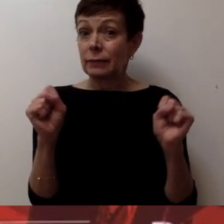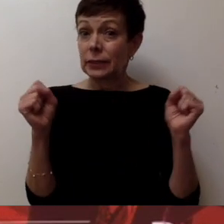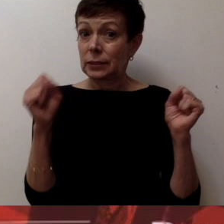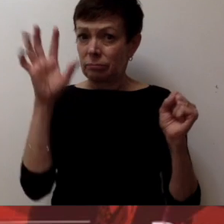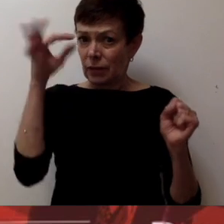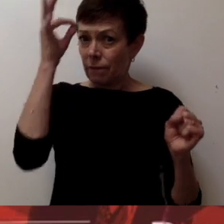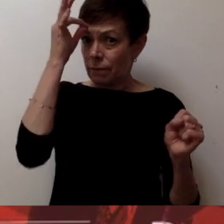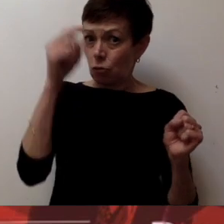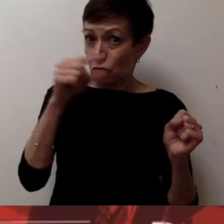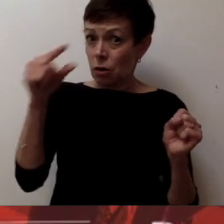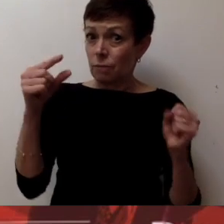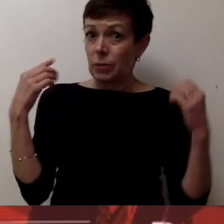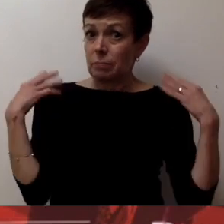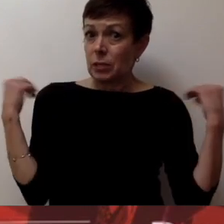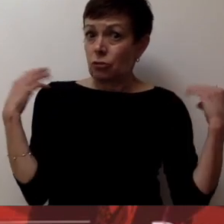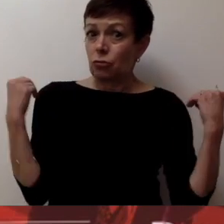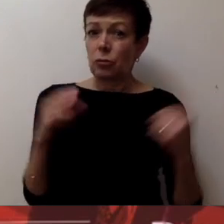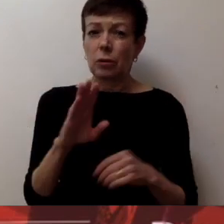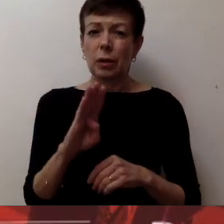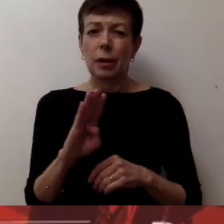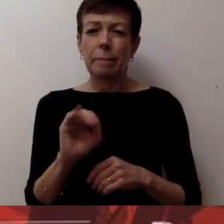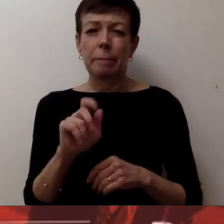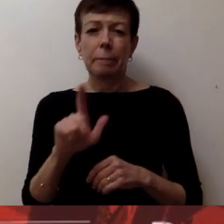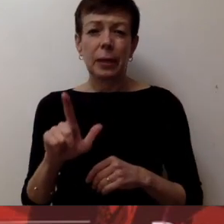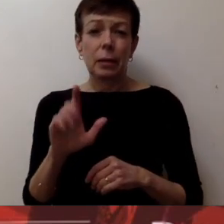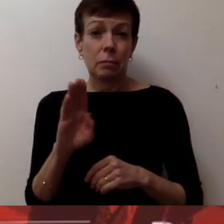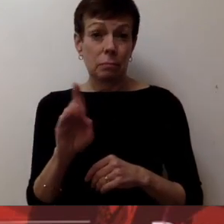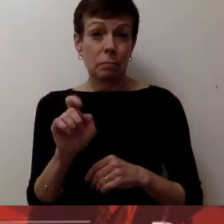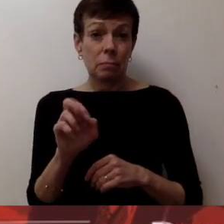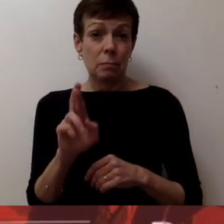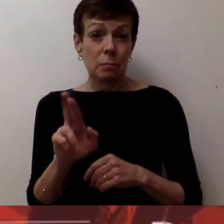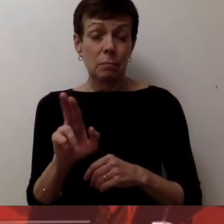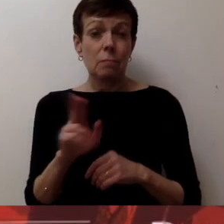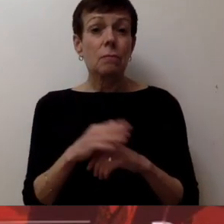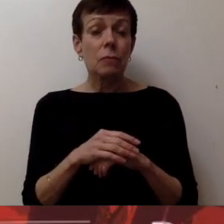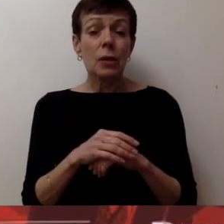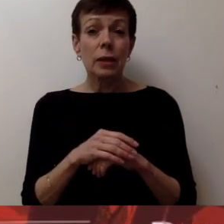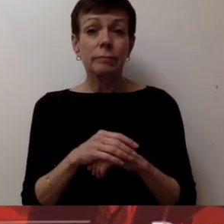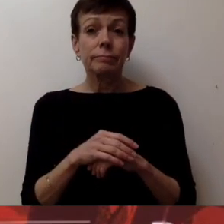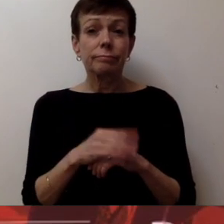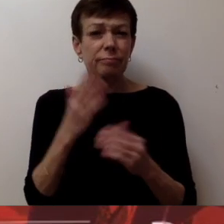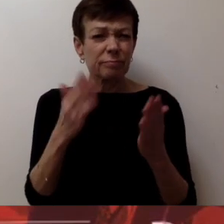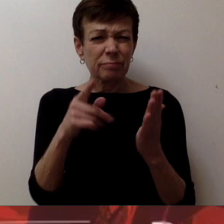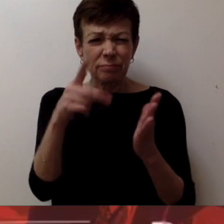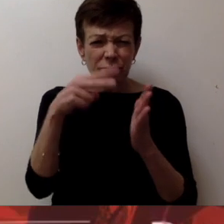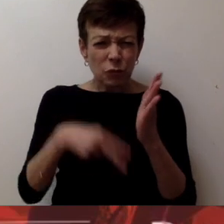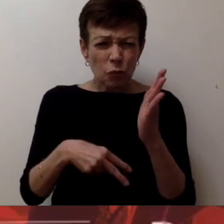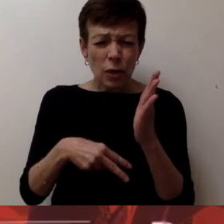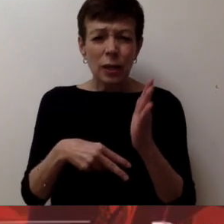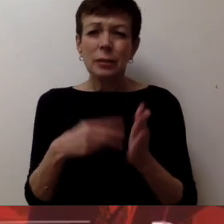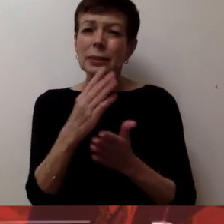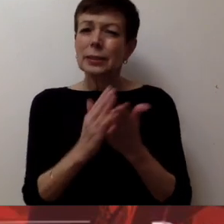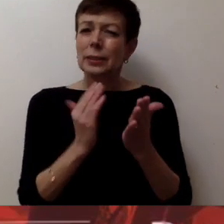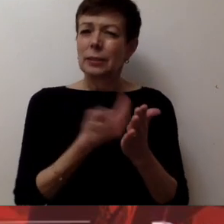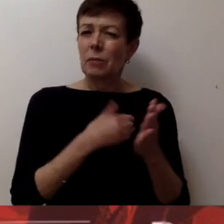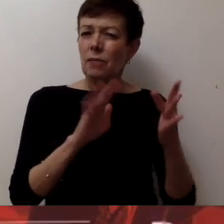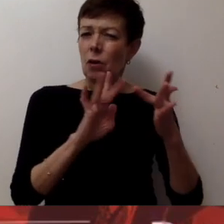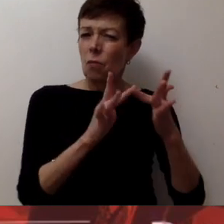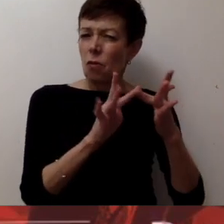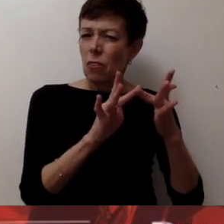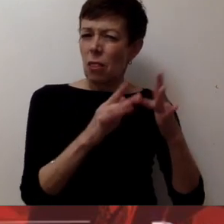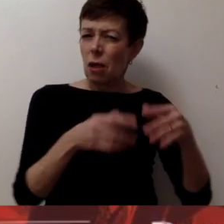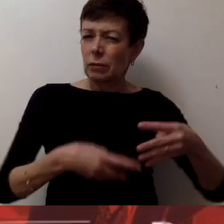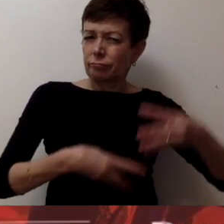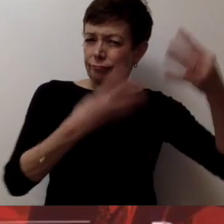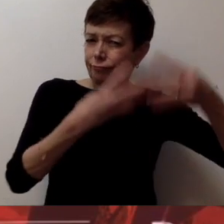Preparedness Minister, Federal Minister Bill Blair. The Federal Minister, as you will have read in some of our local print and